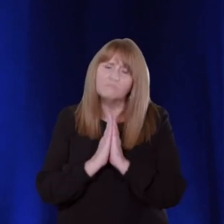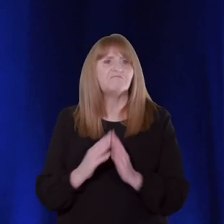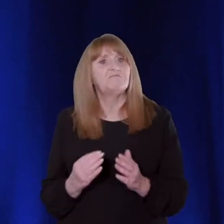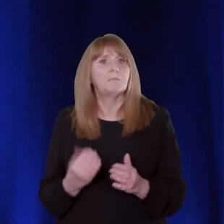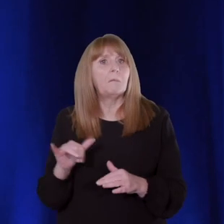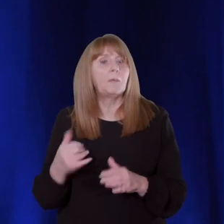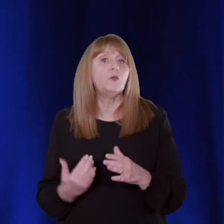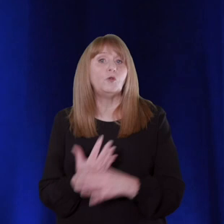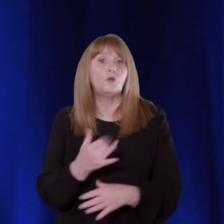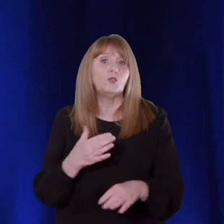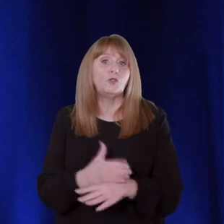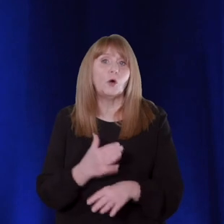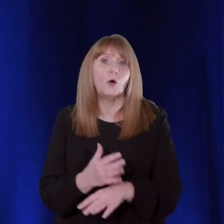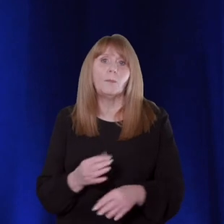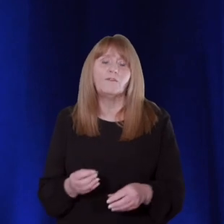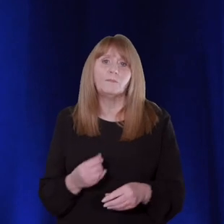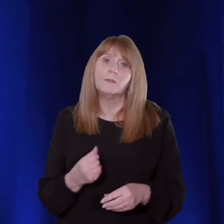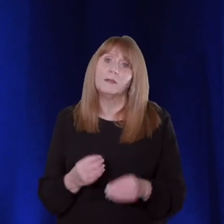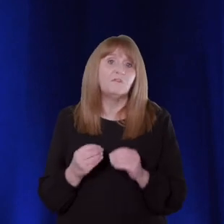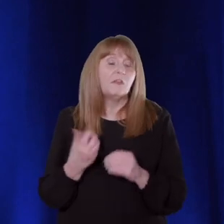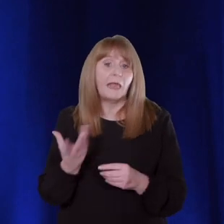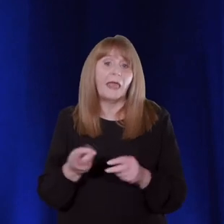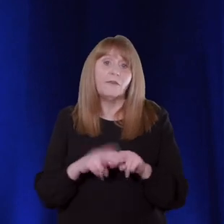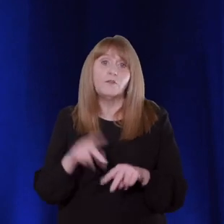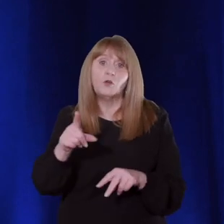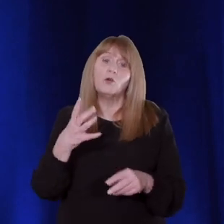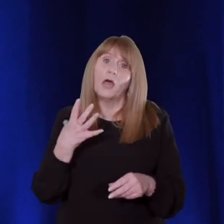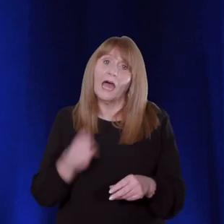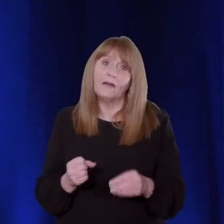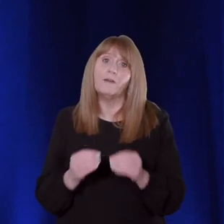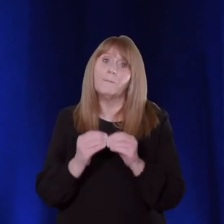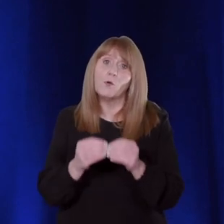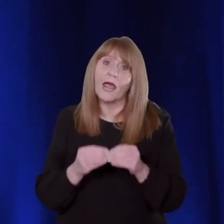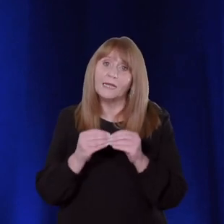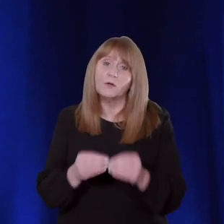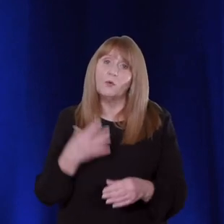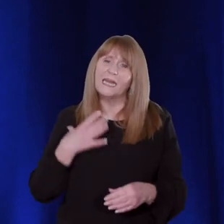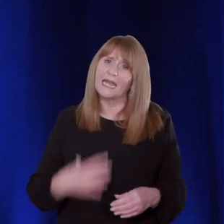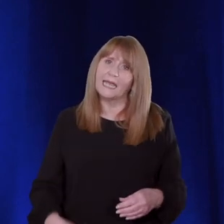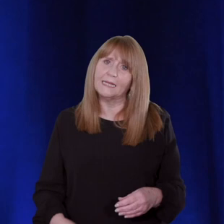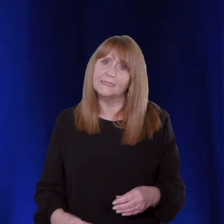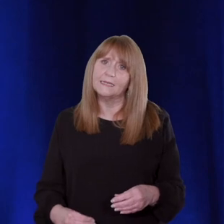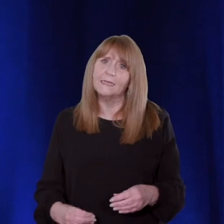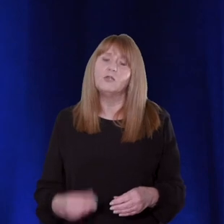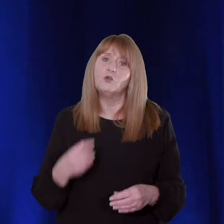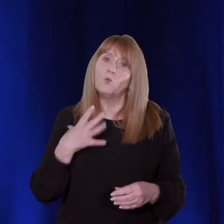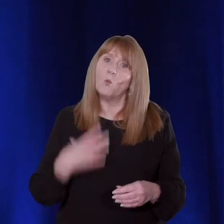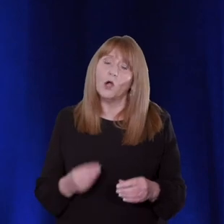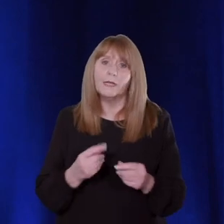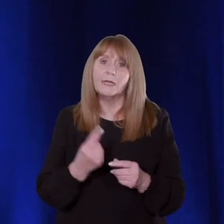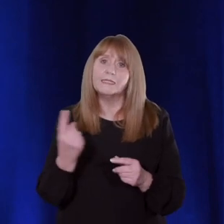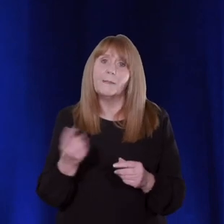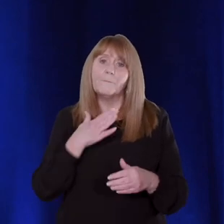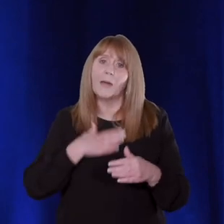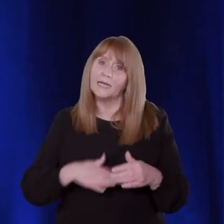a particular practical need and you want us to pray with you, hang around to the end of the program, because there'll be pastors ready,